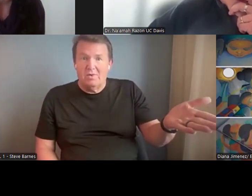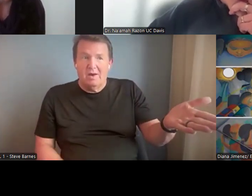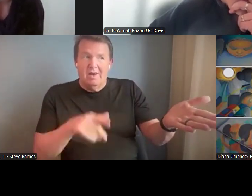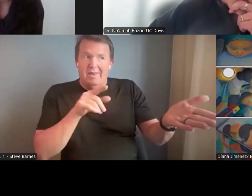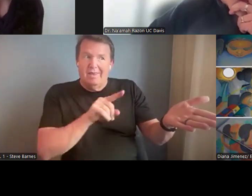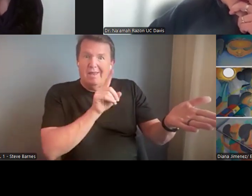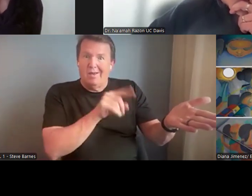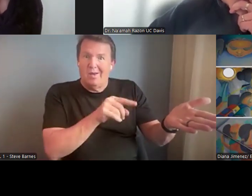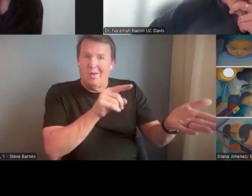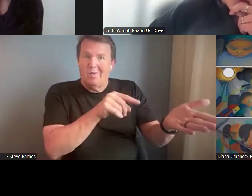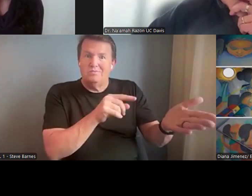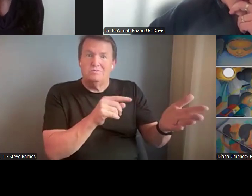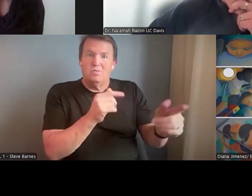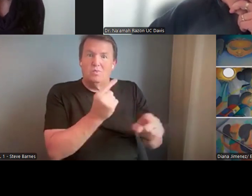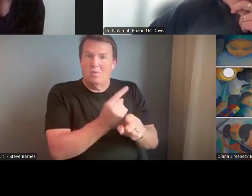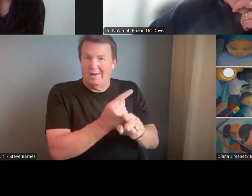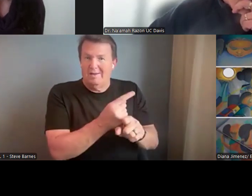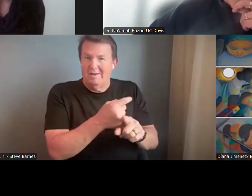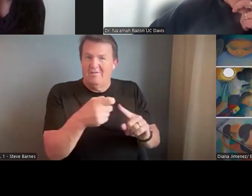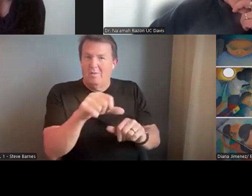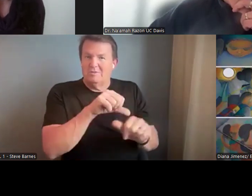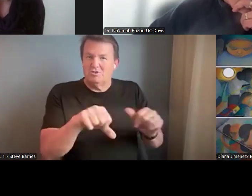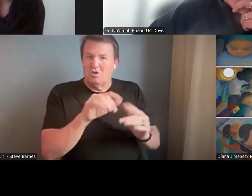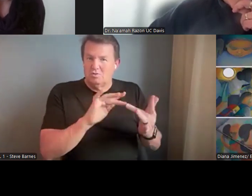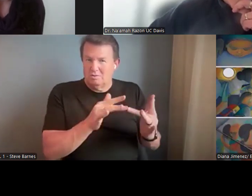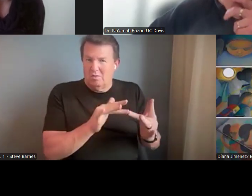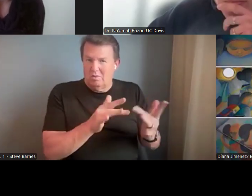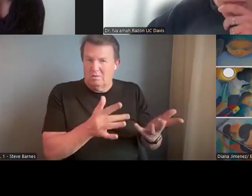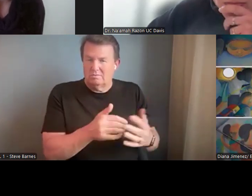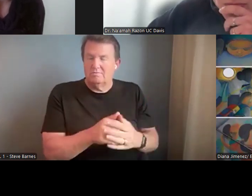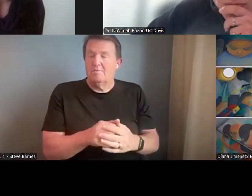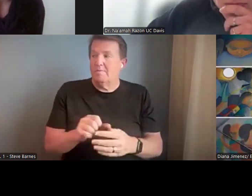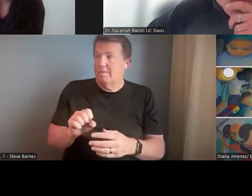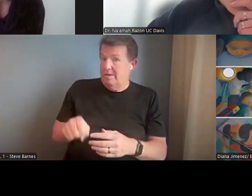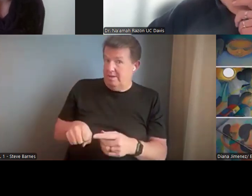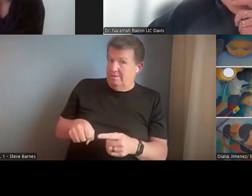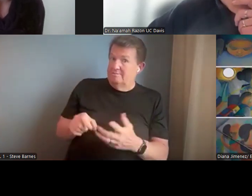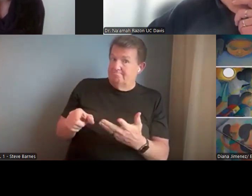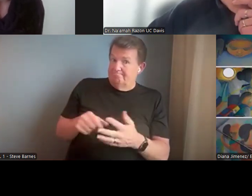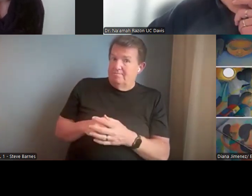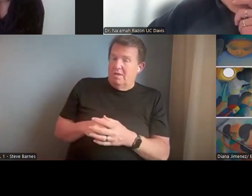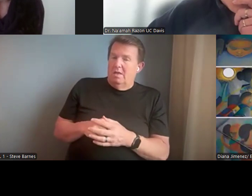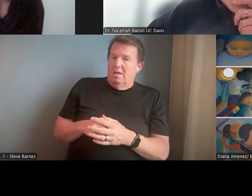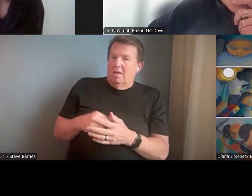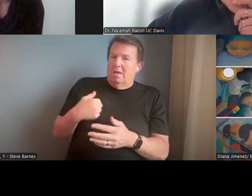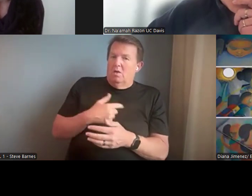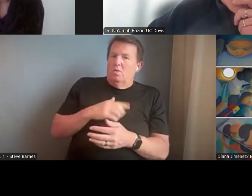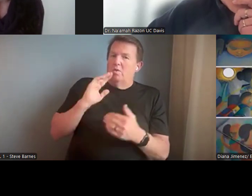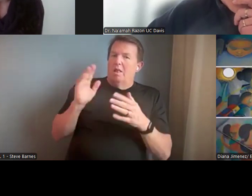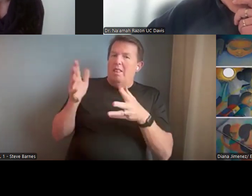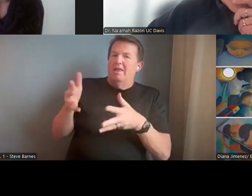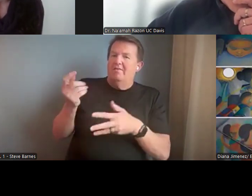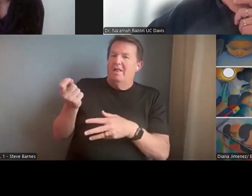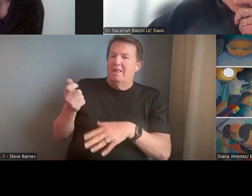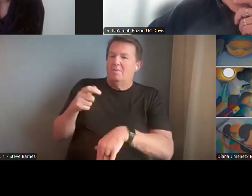regularly, socially. So. Yeah, absolutely. Okay, so we will leave a little bit of time. Let's try and